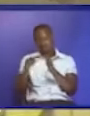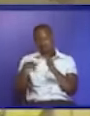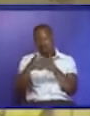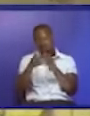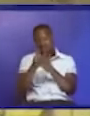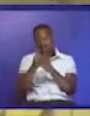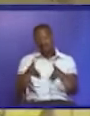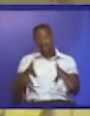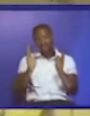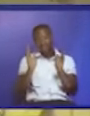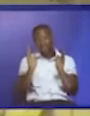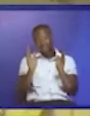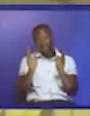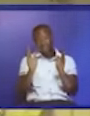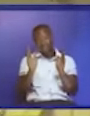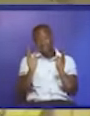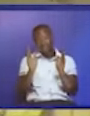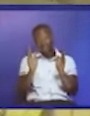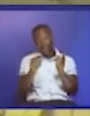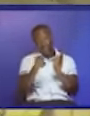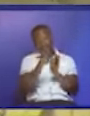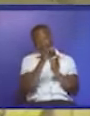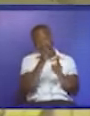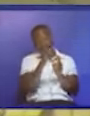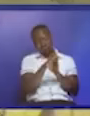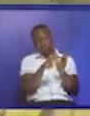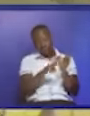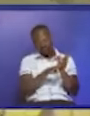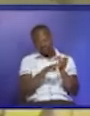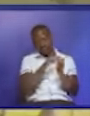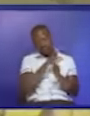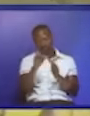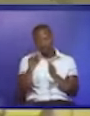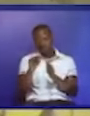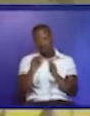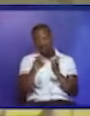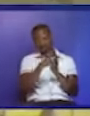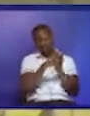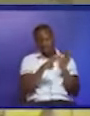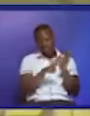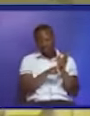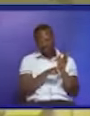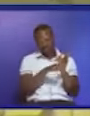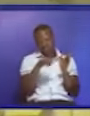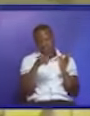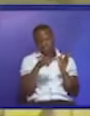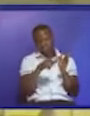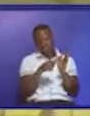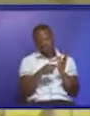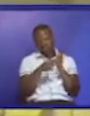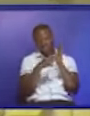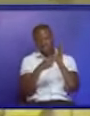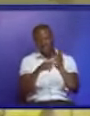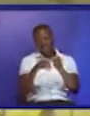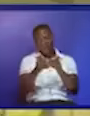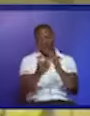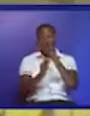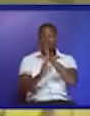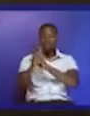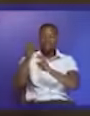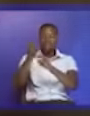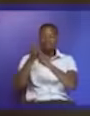we together? The Bible and Scripture represents the boundary of God's commitment to the